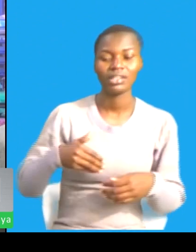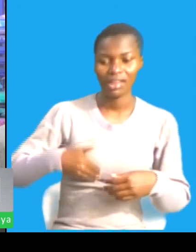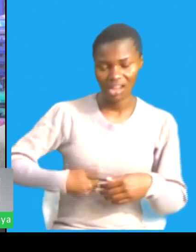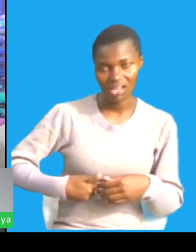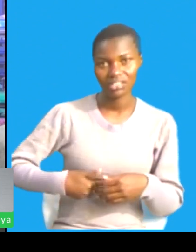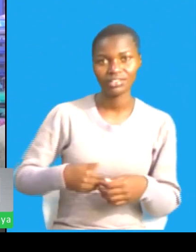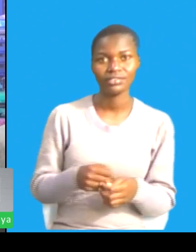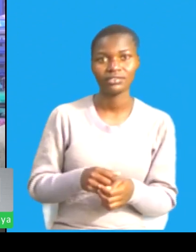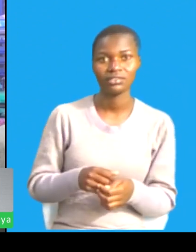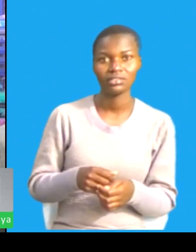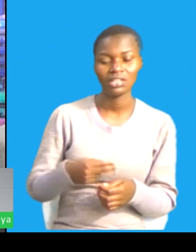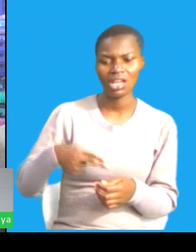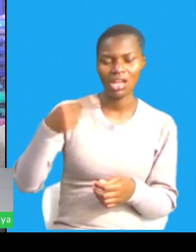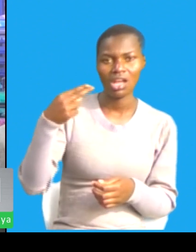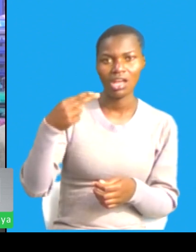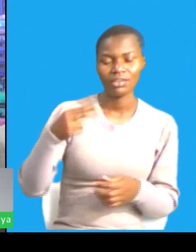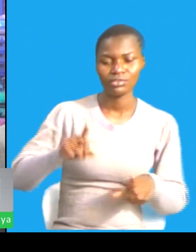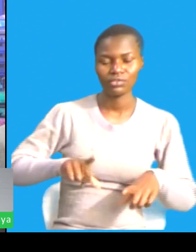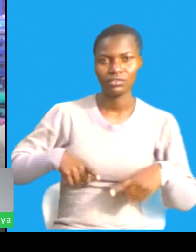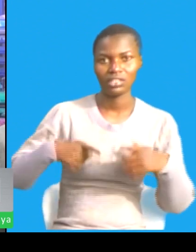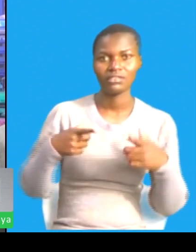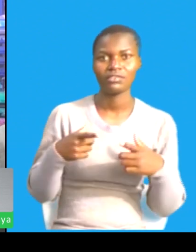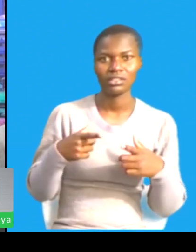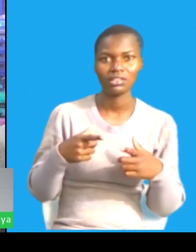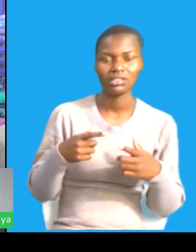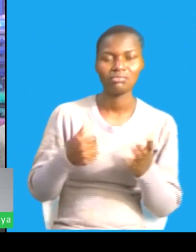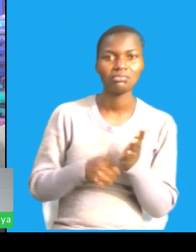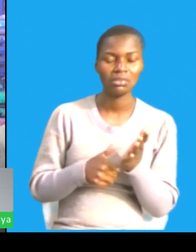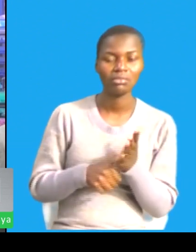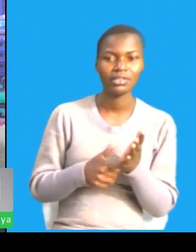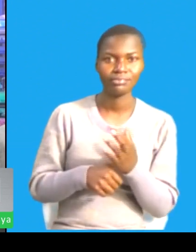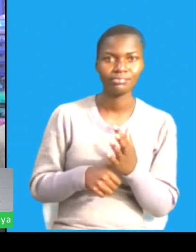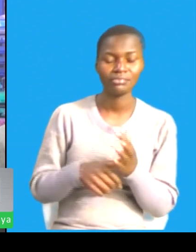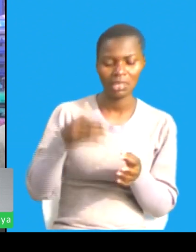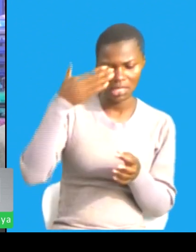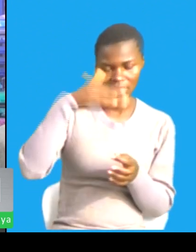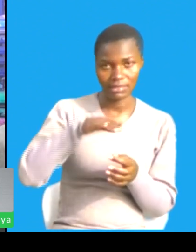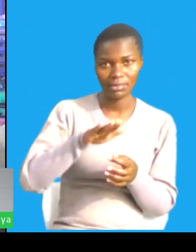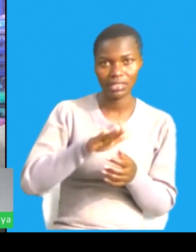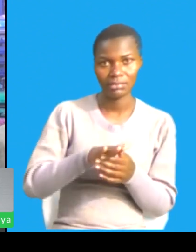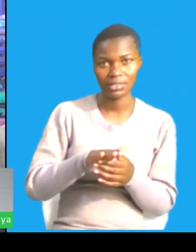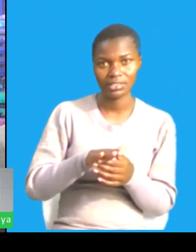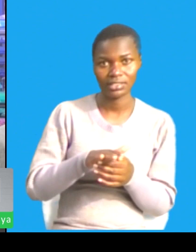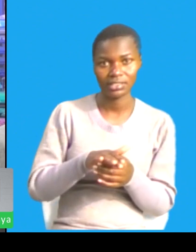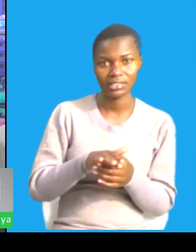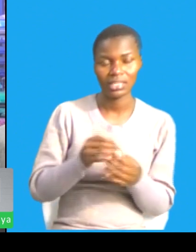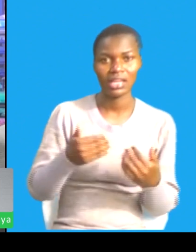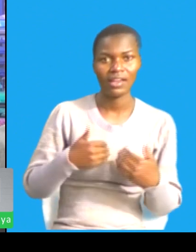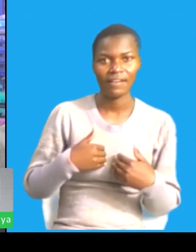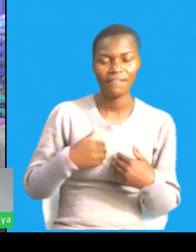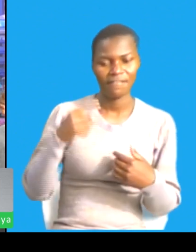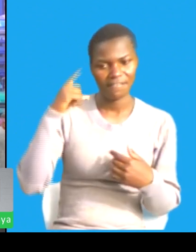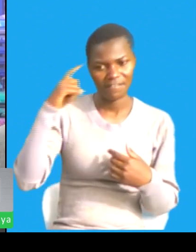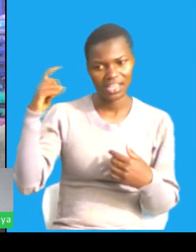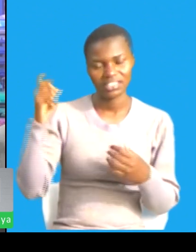cost of living. High cost of living has become a problem, Jonah. This parliament has not lacked ideas to do it.